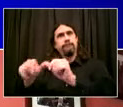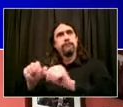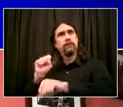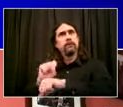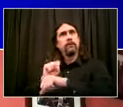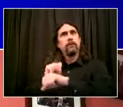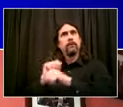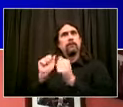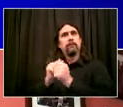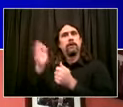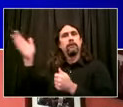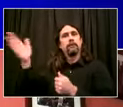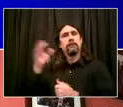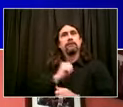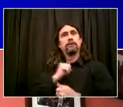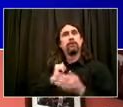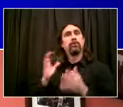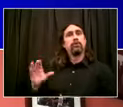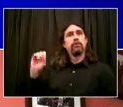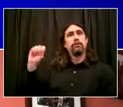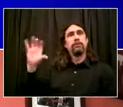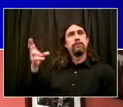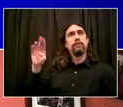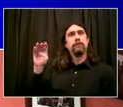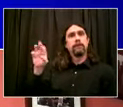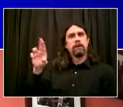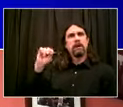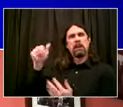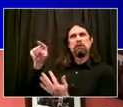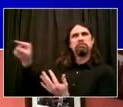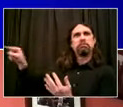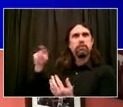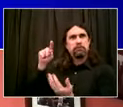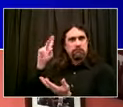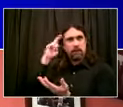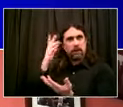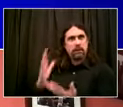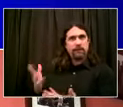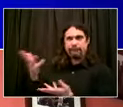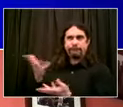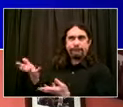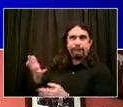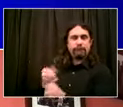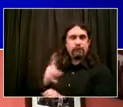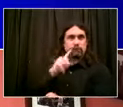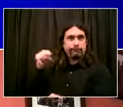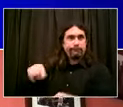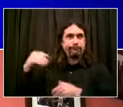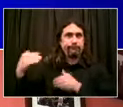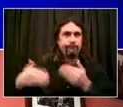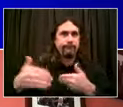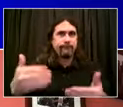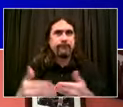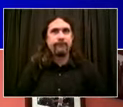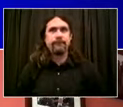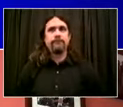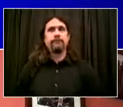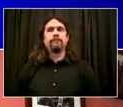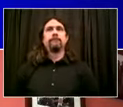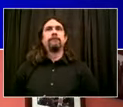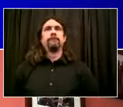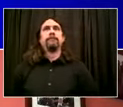around the country to support the $3 billion we're trying to do in relief funding for the Port Authority. We will not only allow the JFK